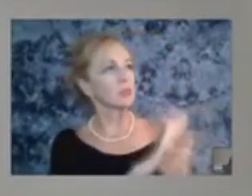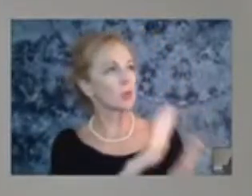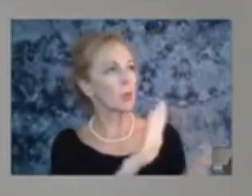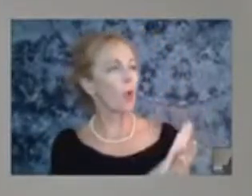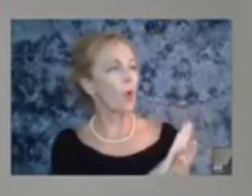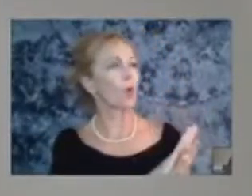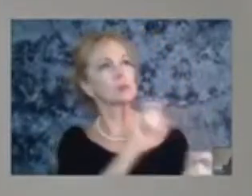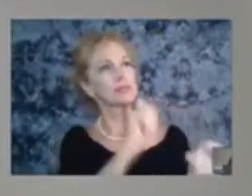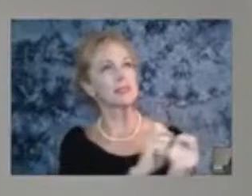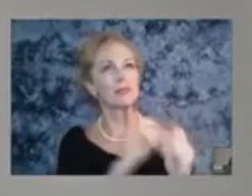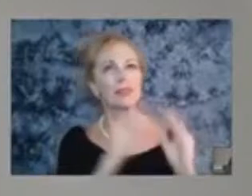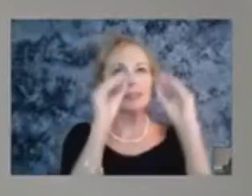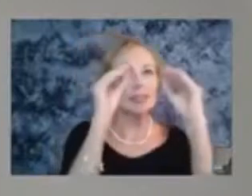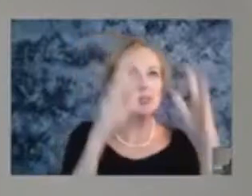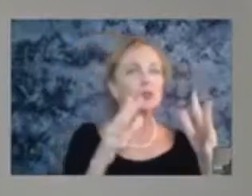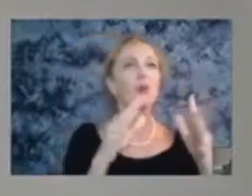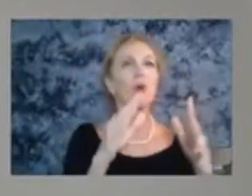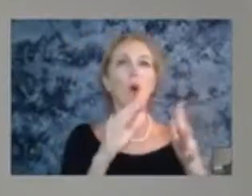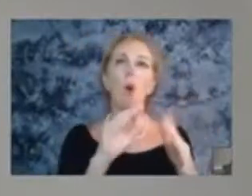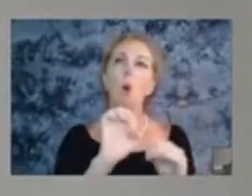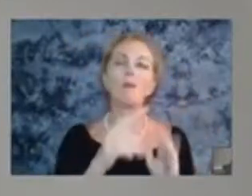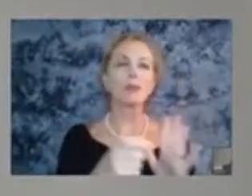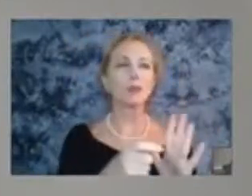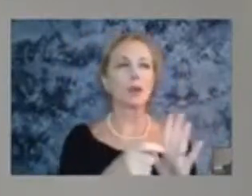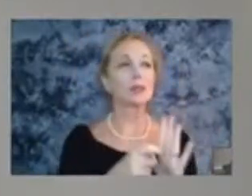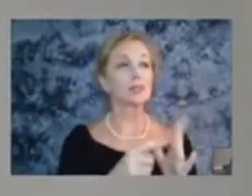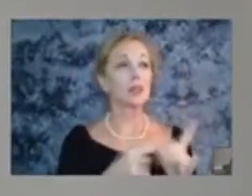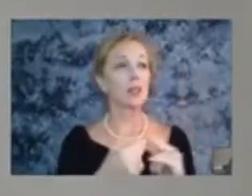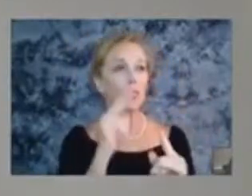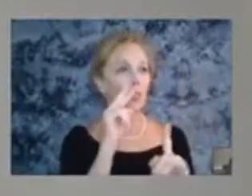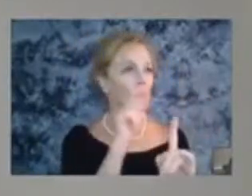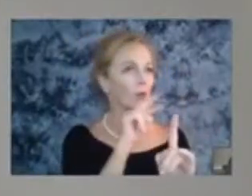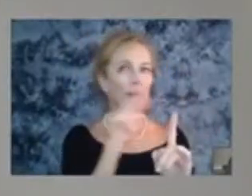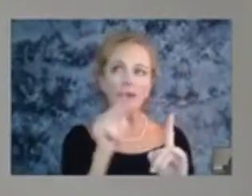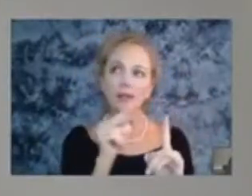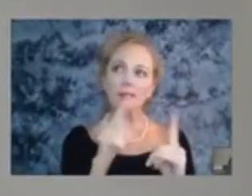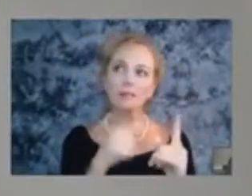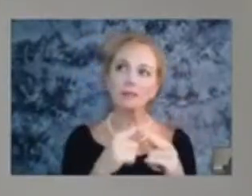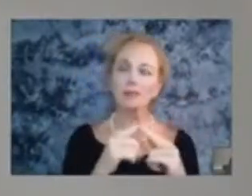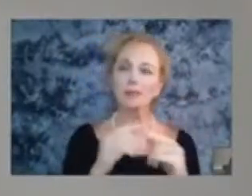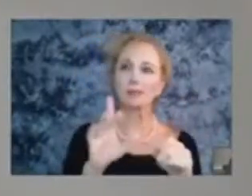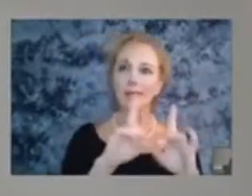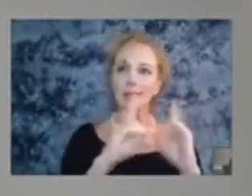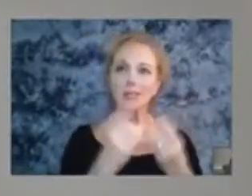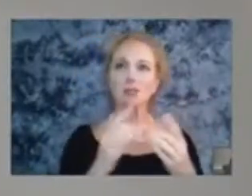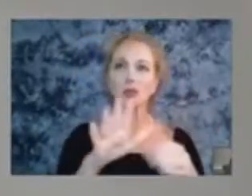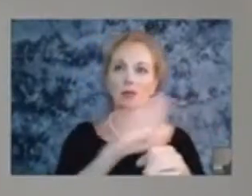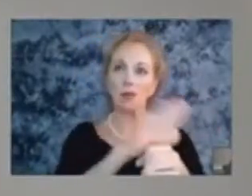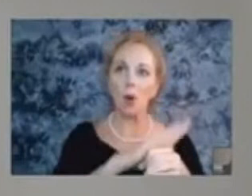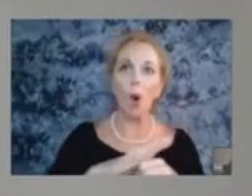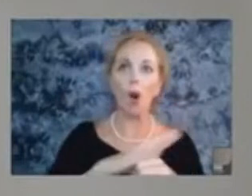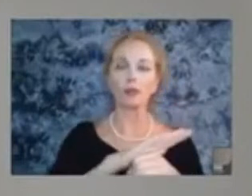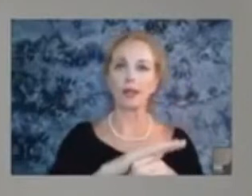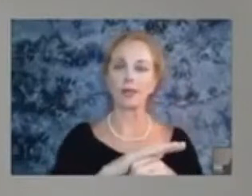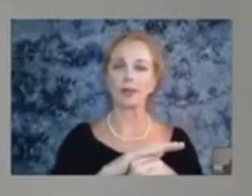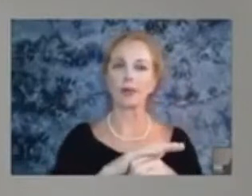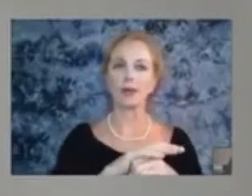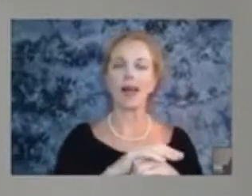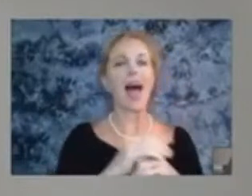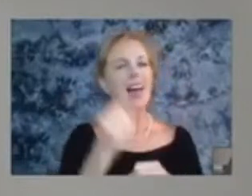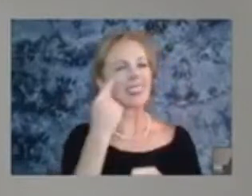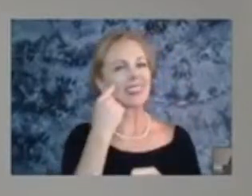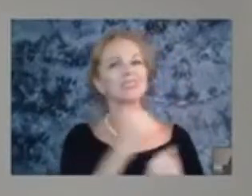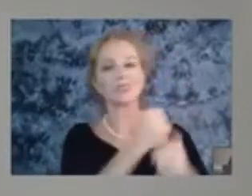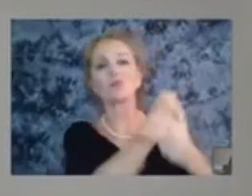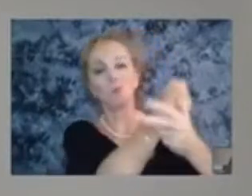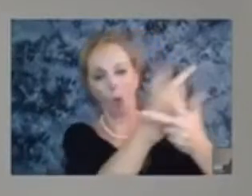us to think differently as a district about how we're approaching this collectively. And what we can say is that it's been a little bit of all of those things, right? And I